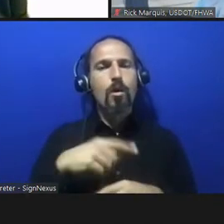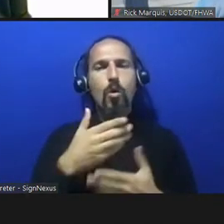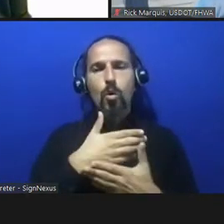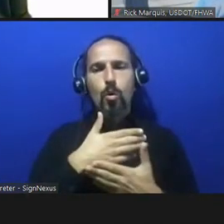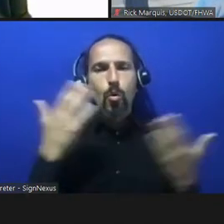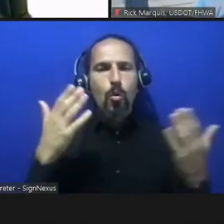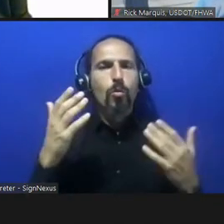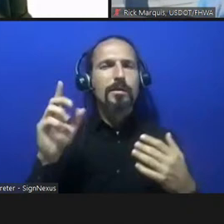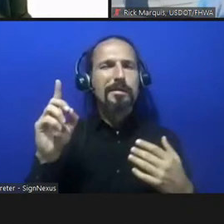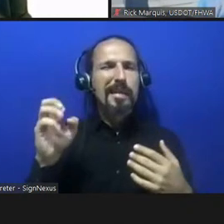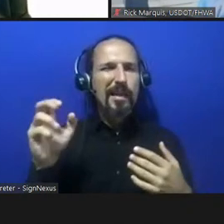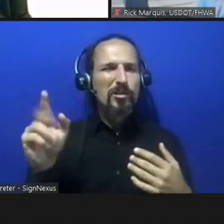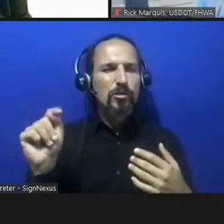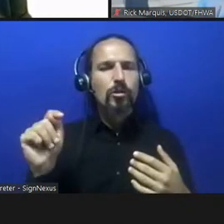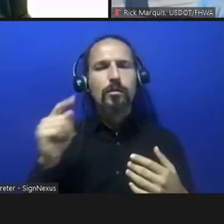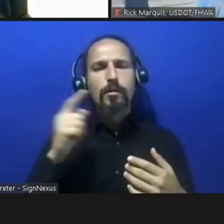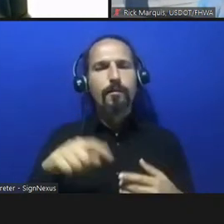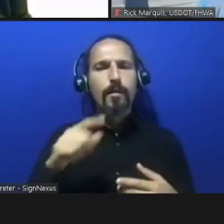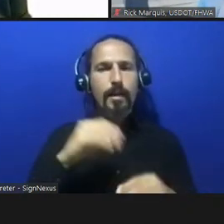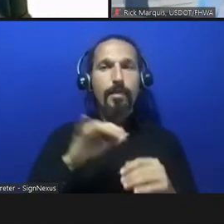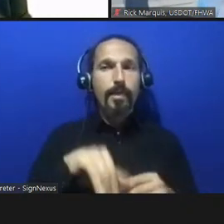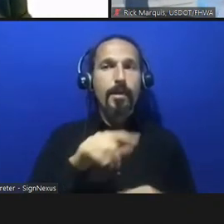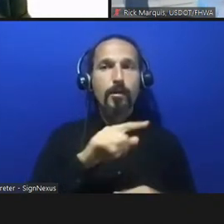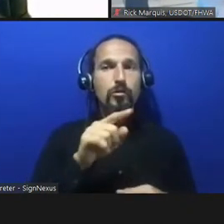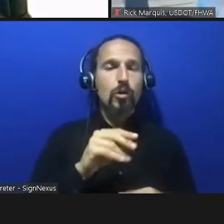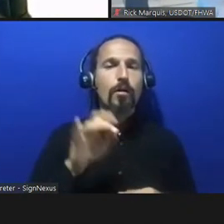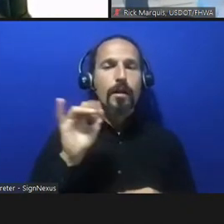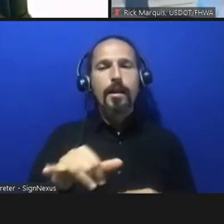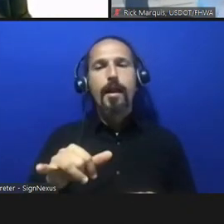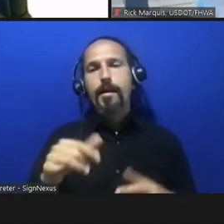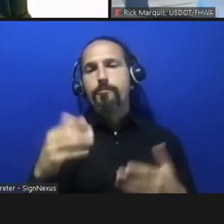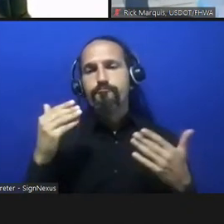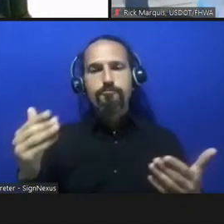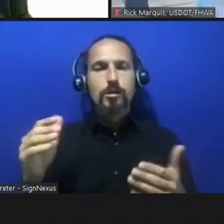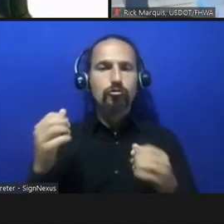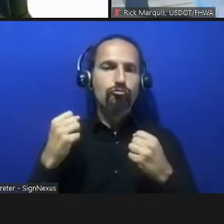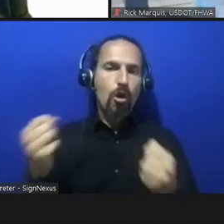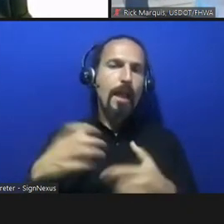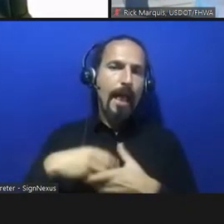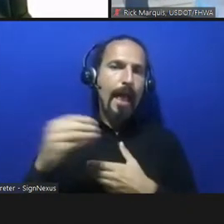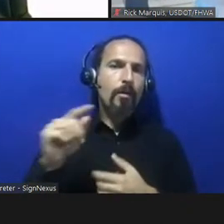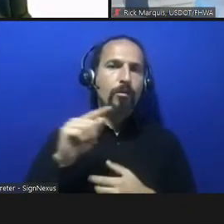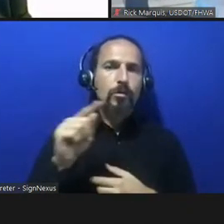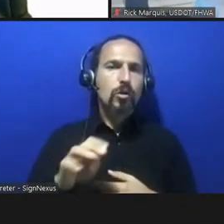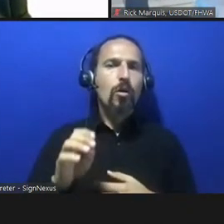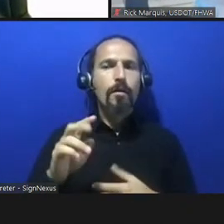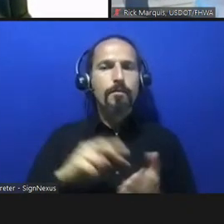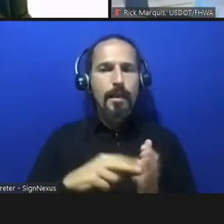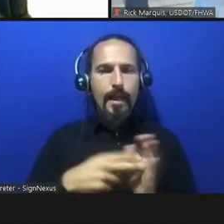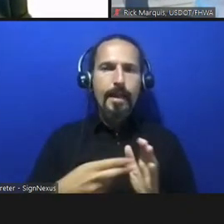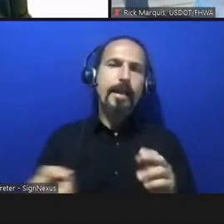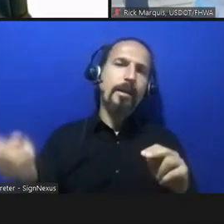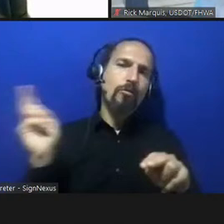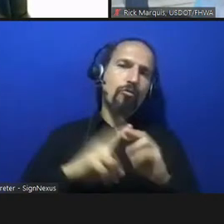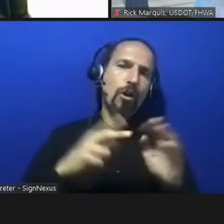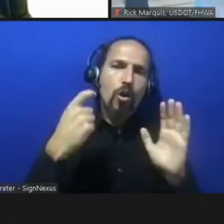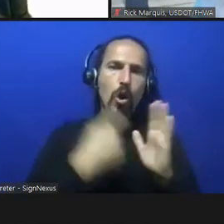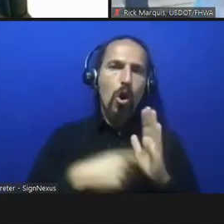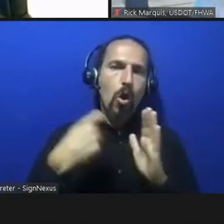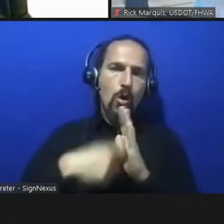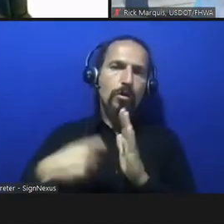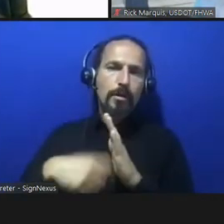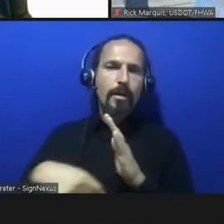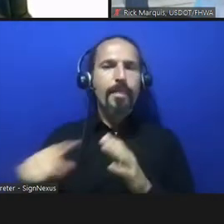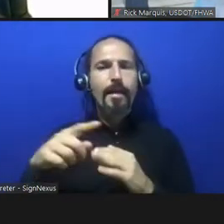queens consumers in the zone who may opt to drive outside the zone likely face increased costs of consumer goods they